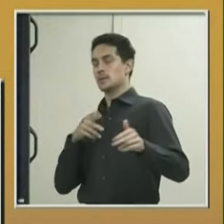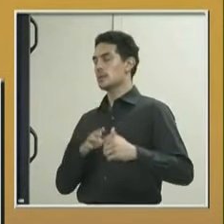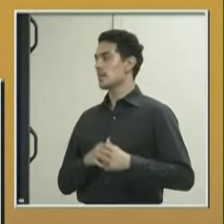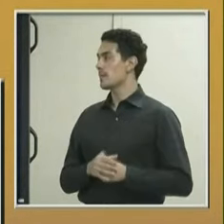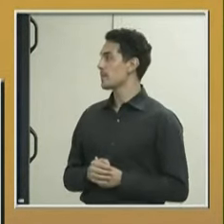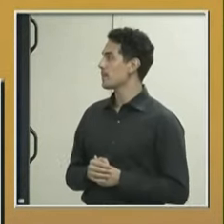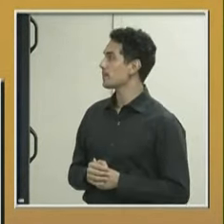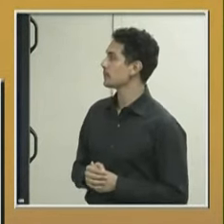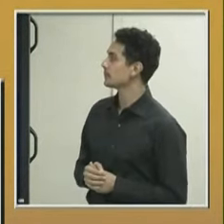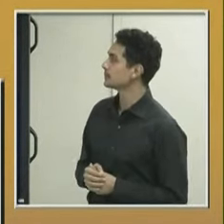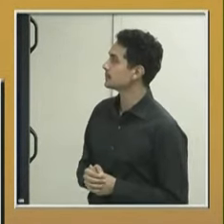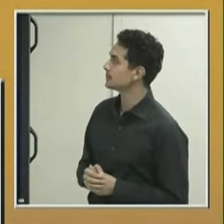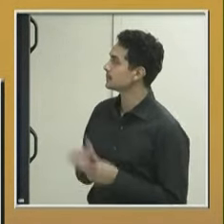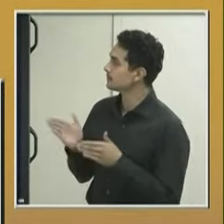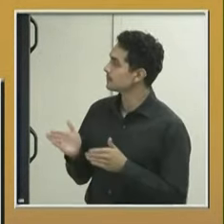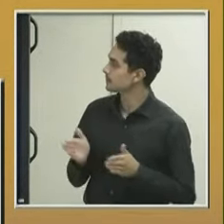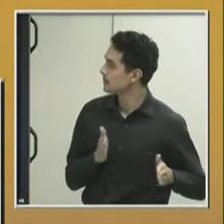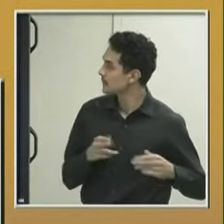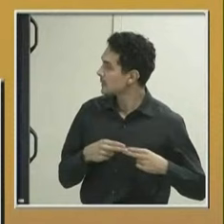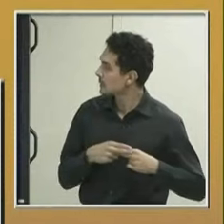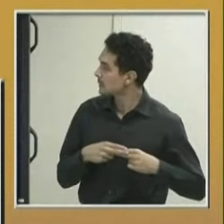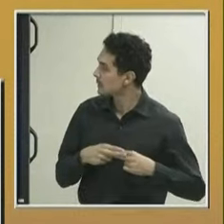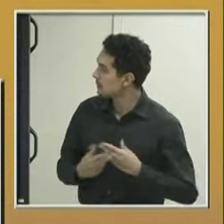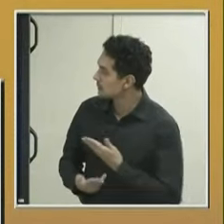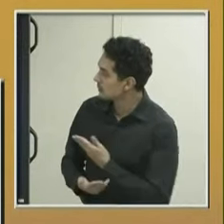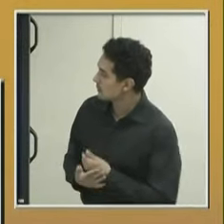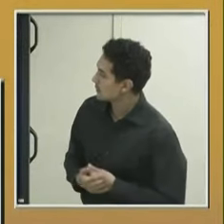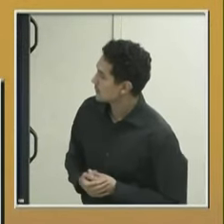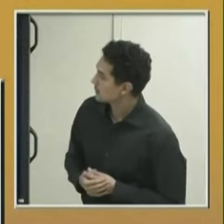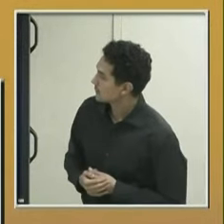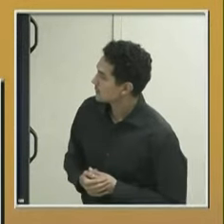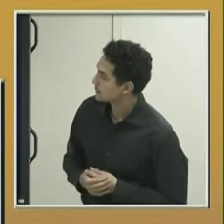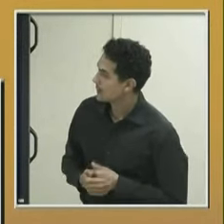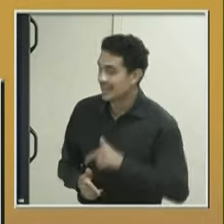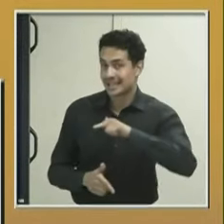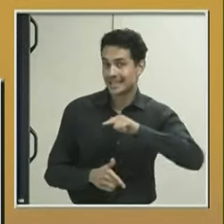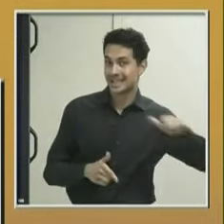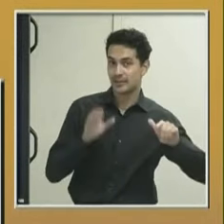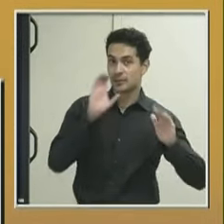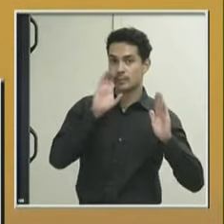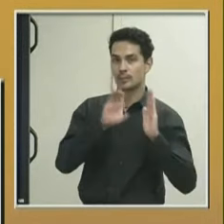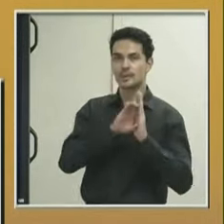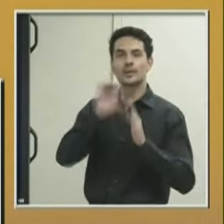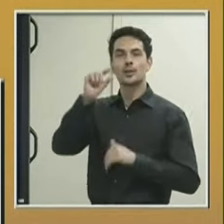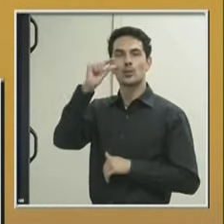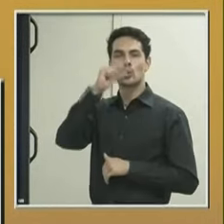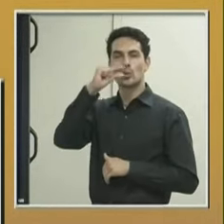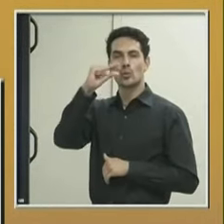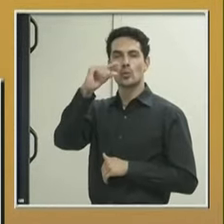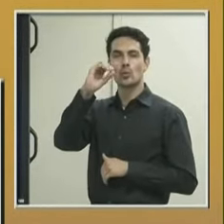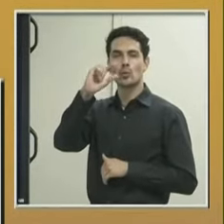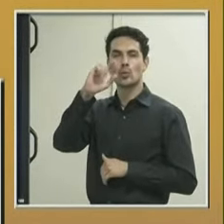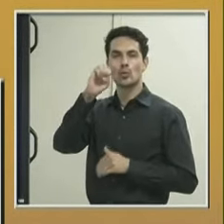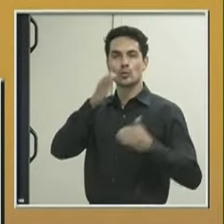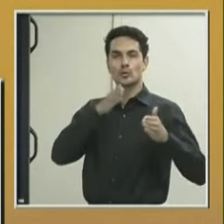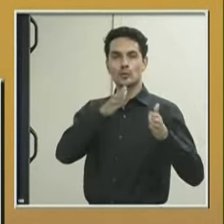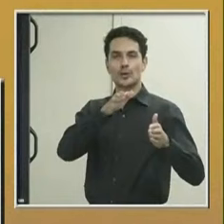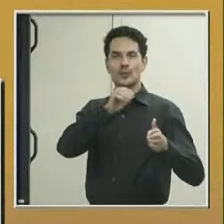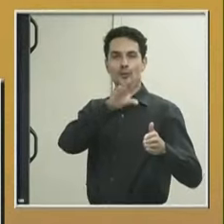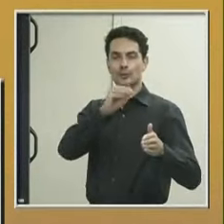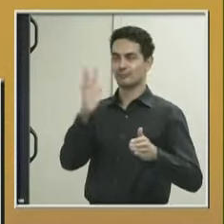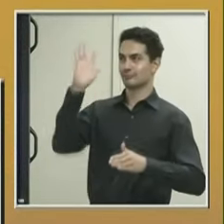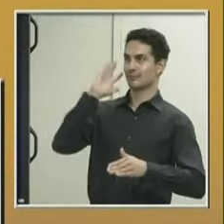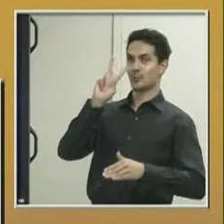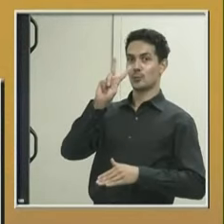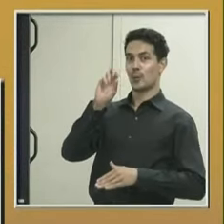This next slide with the image on the left, that's a Google Street View image taken in